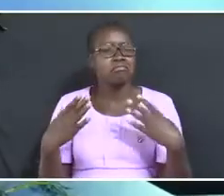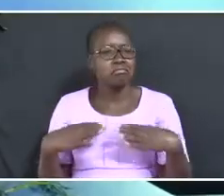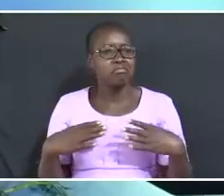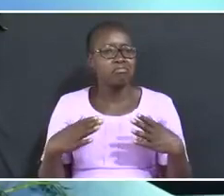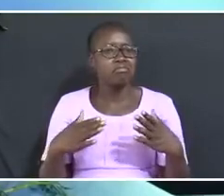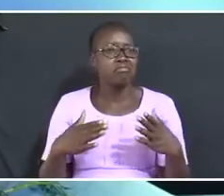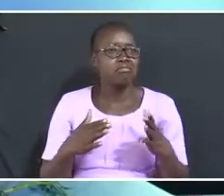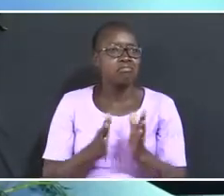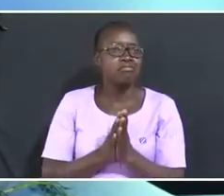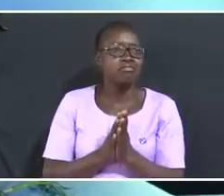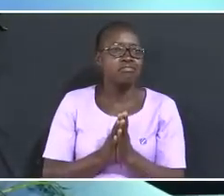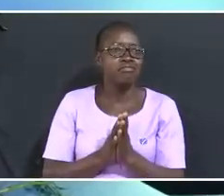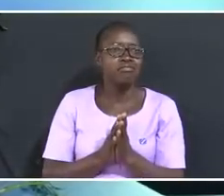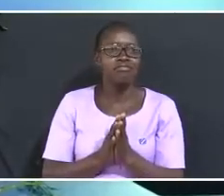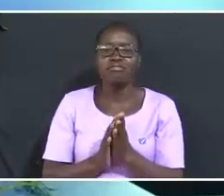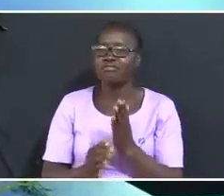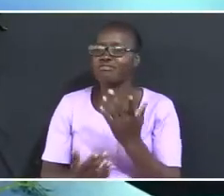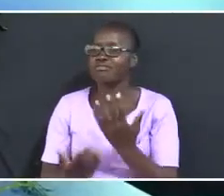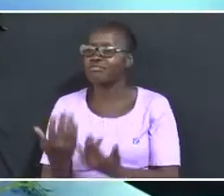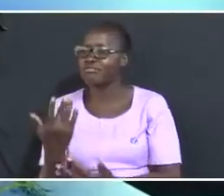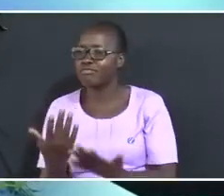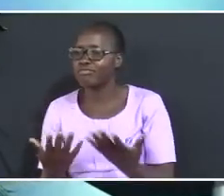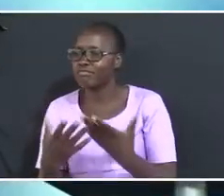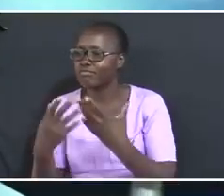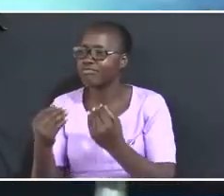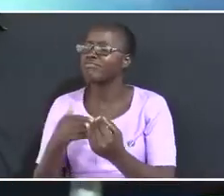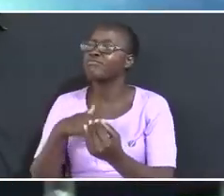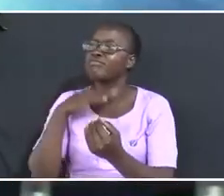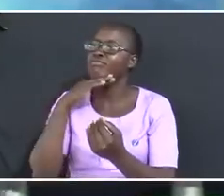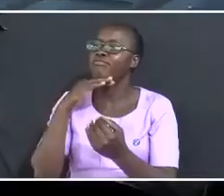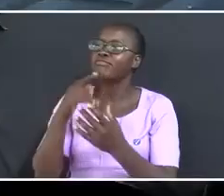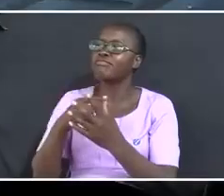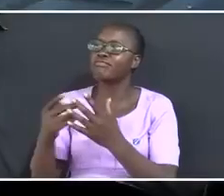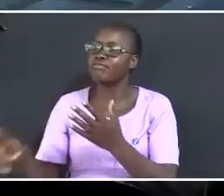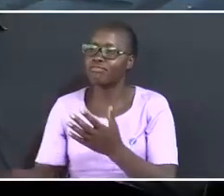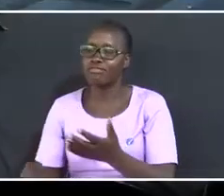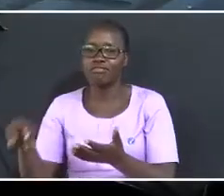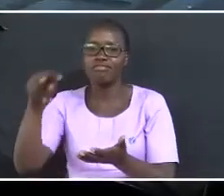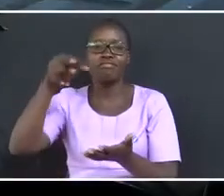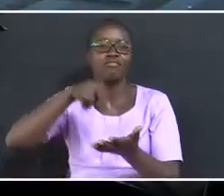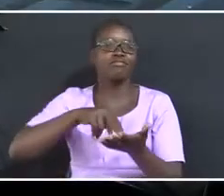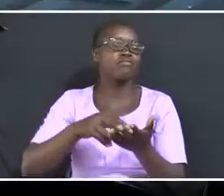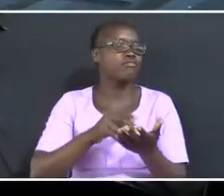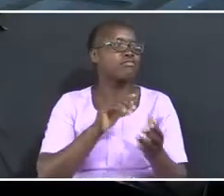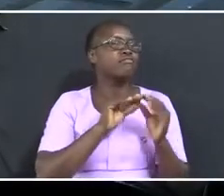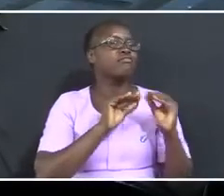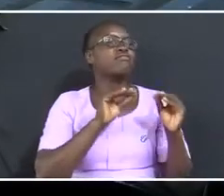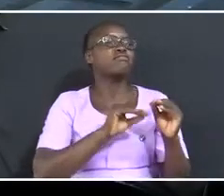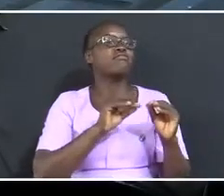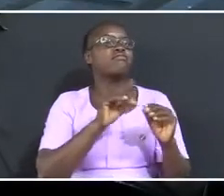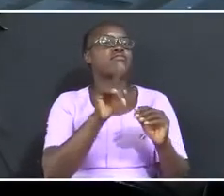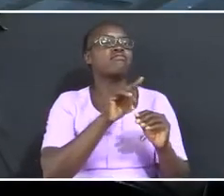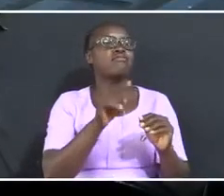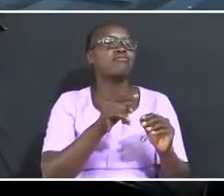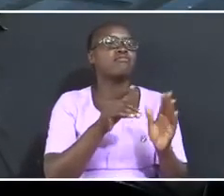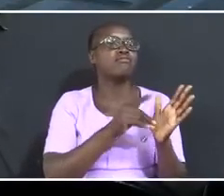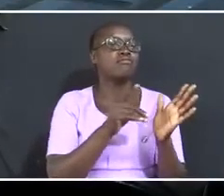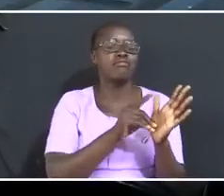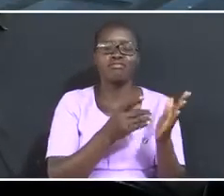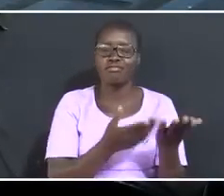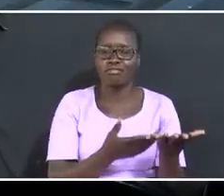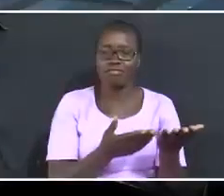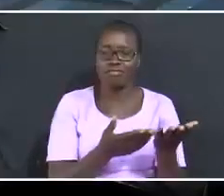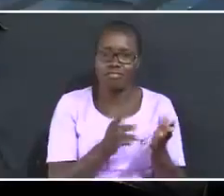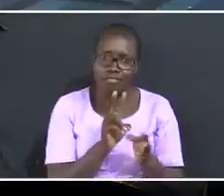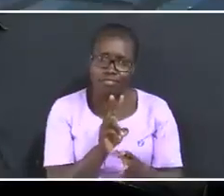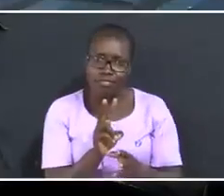pass through fire and they go there, they die and they resurrect. They are teaching you wrong doctrine, and you are watching. It is